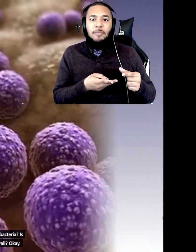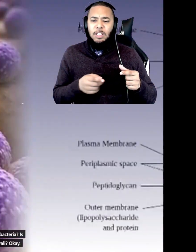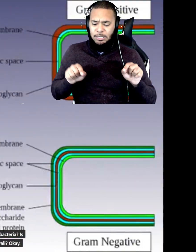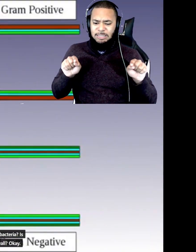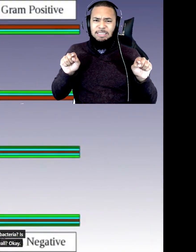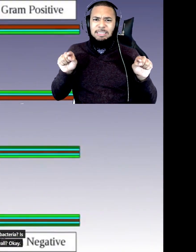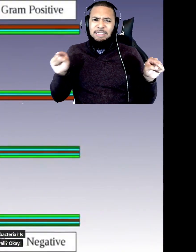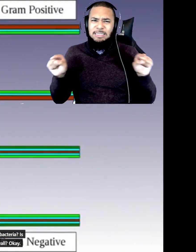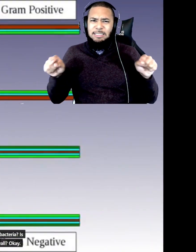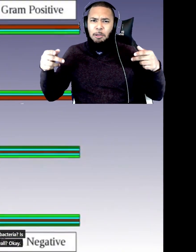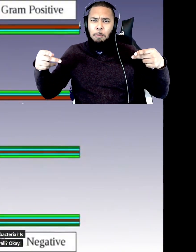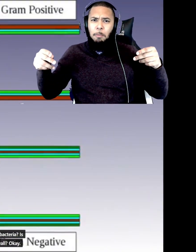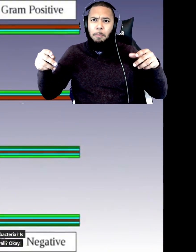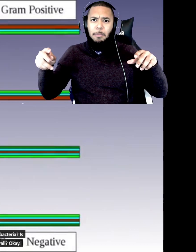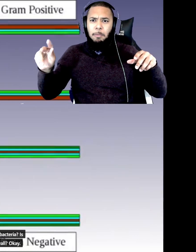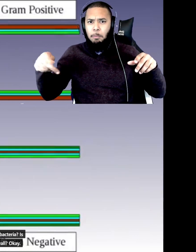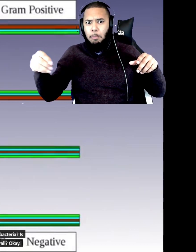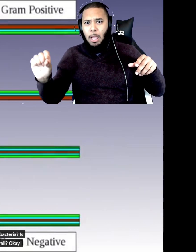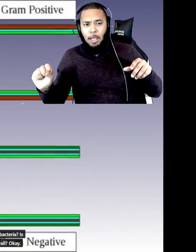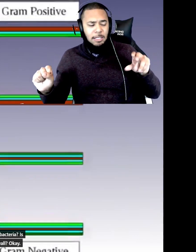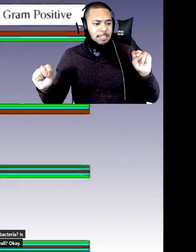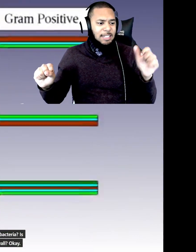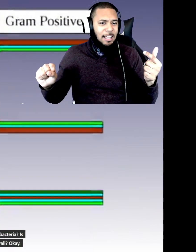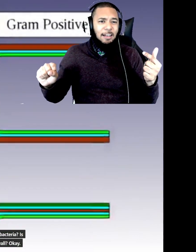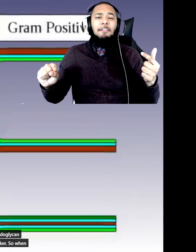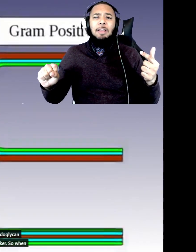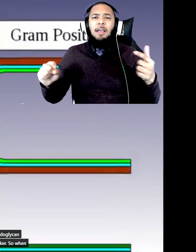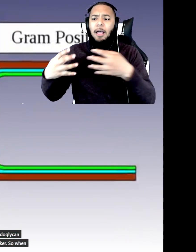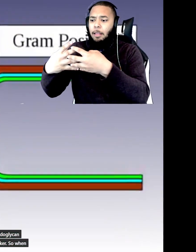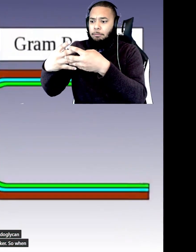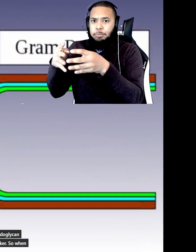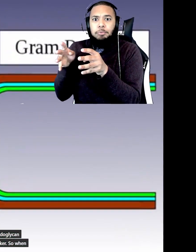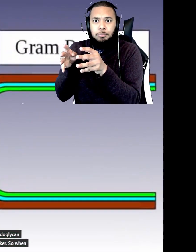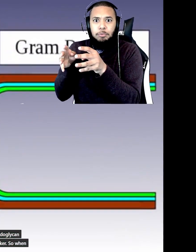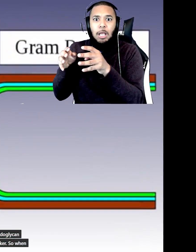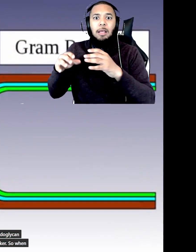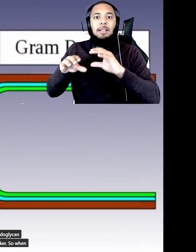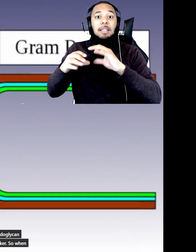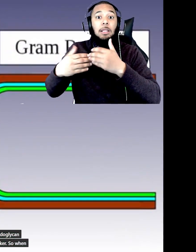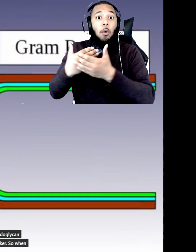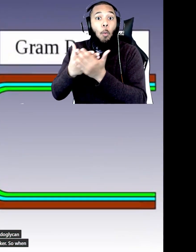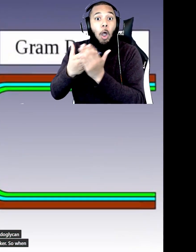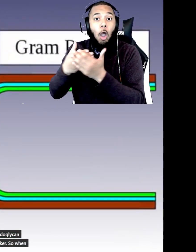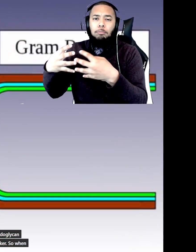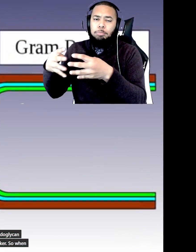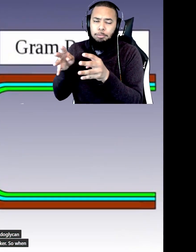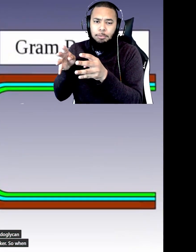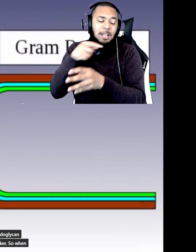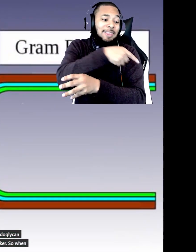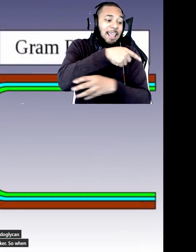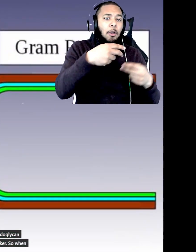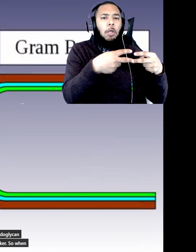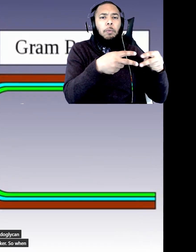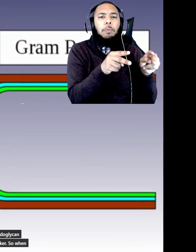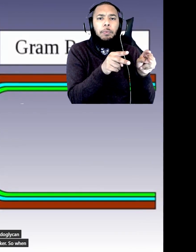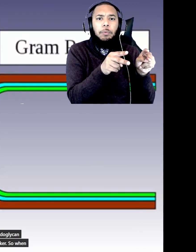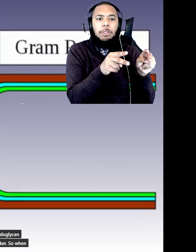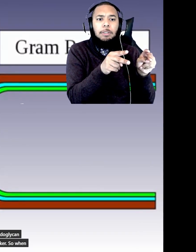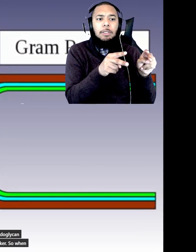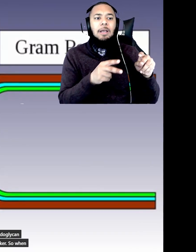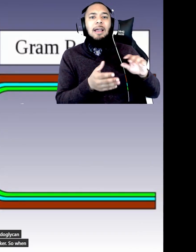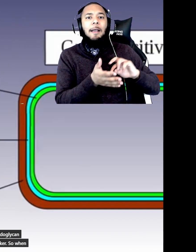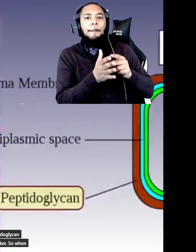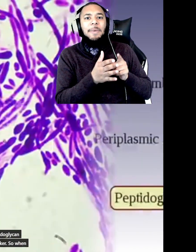bacteria is they have a simpler cell wall. Okay? It is a thick layer of peptidoglycan, which makes them